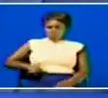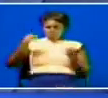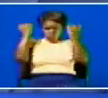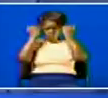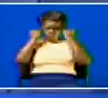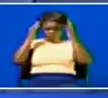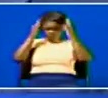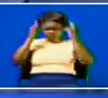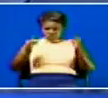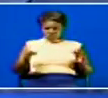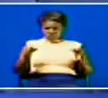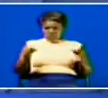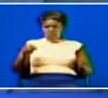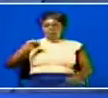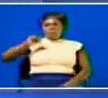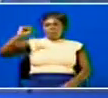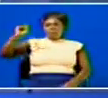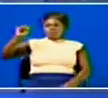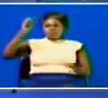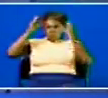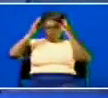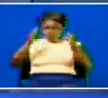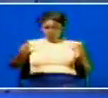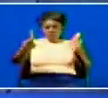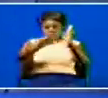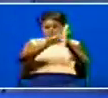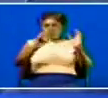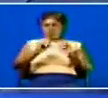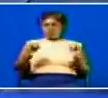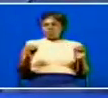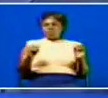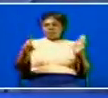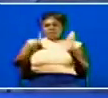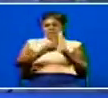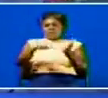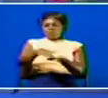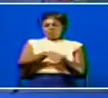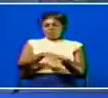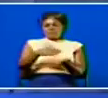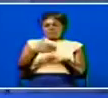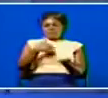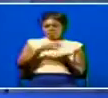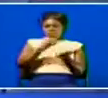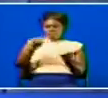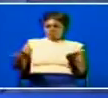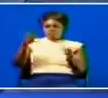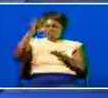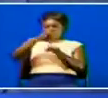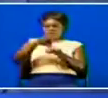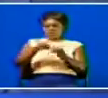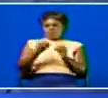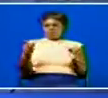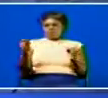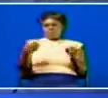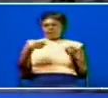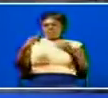it reached was purely a political decision. It was not legal because there was no legal basis really for invalidating the election of 8th